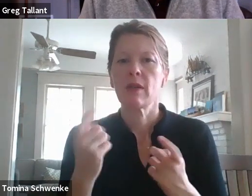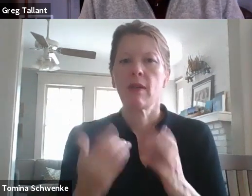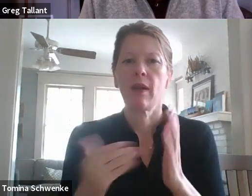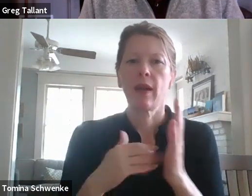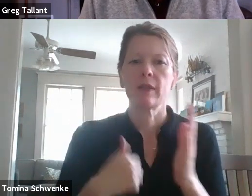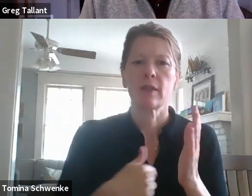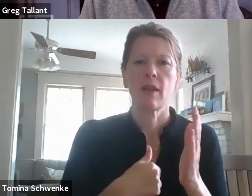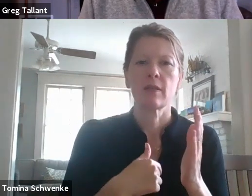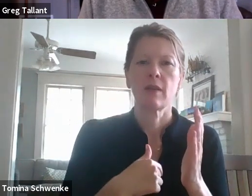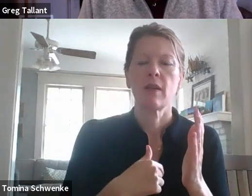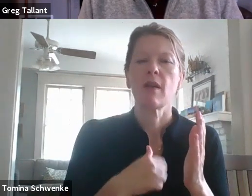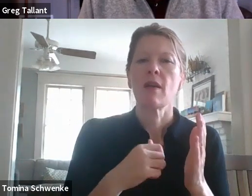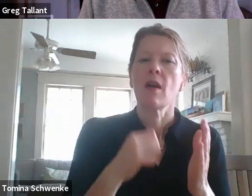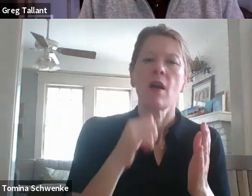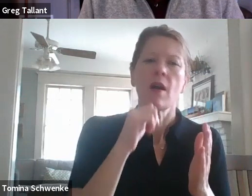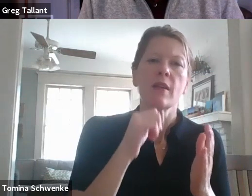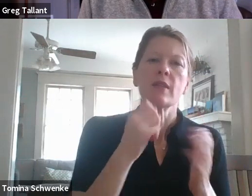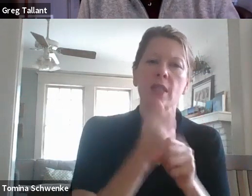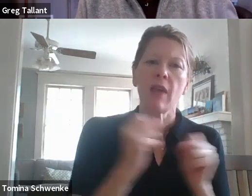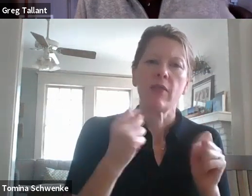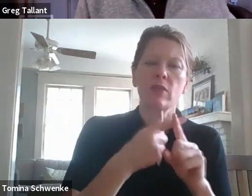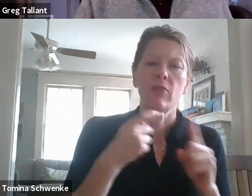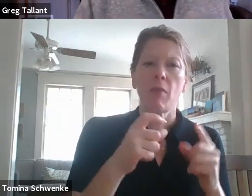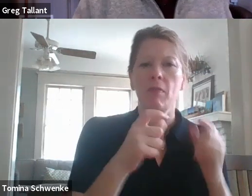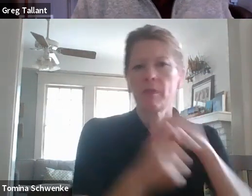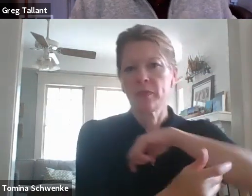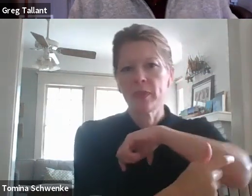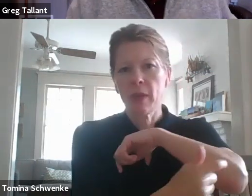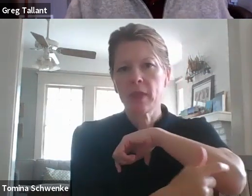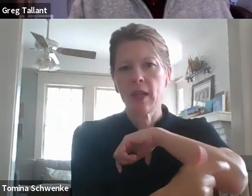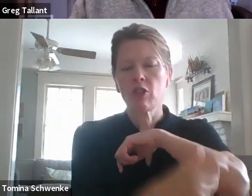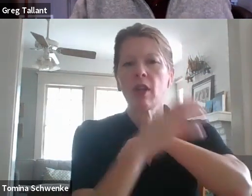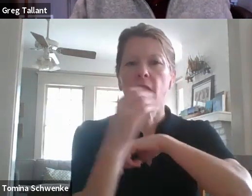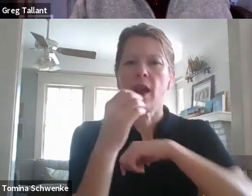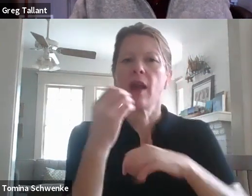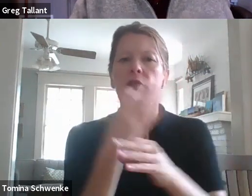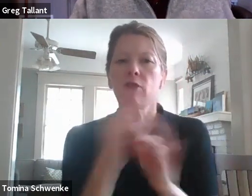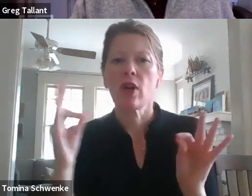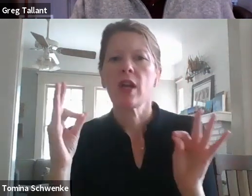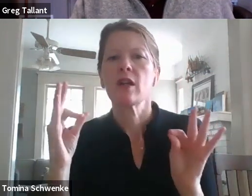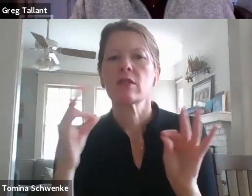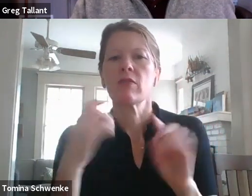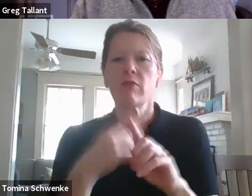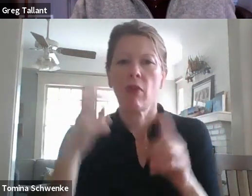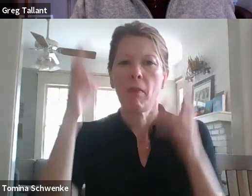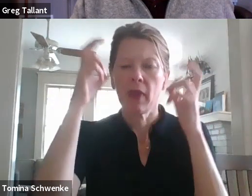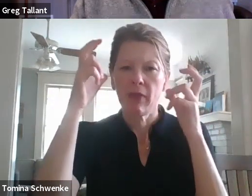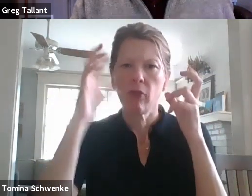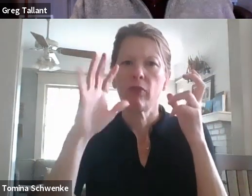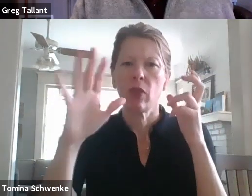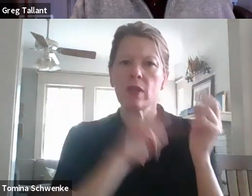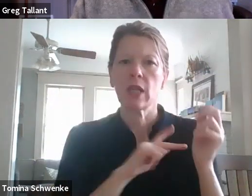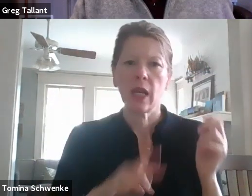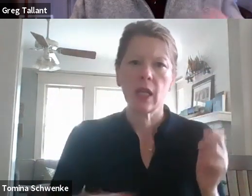but deliver us from evil. For thine is the kingdom, and the power, and the glory, forever and ever.